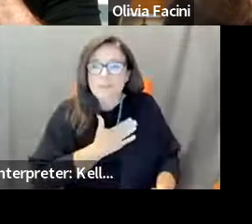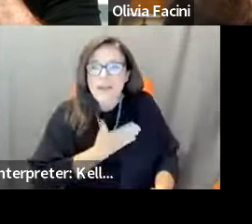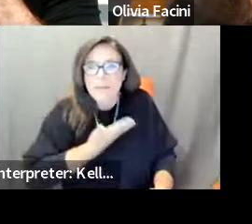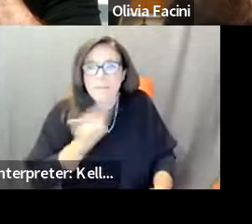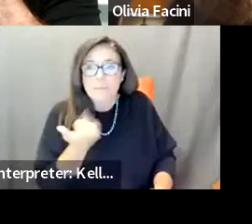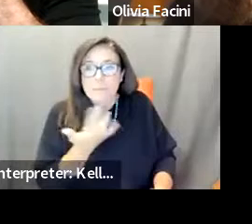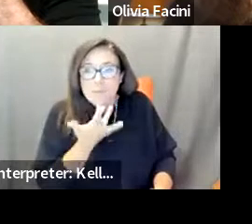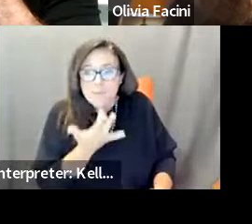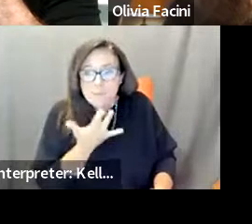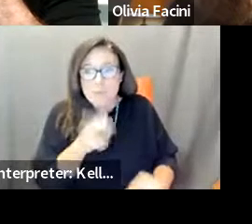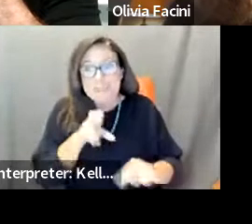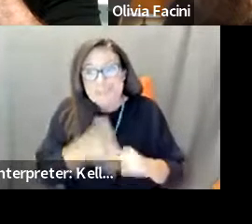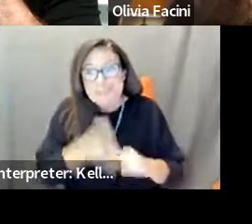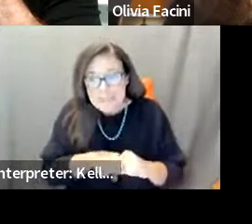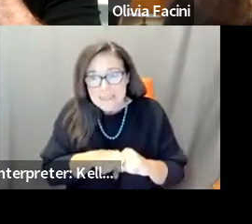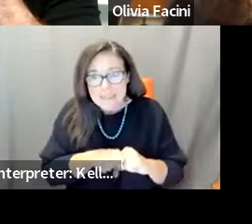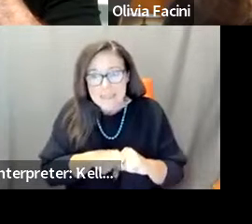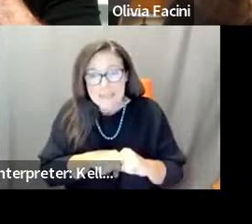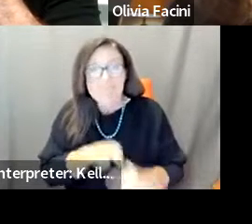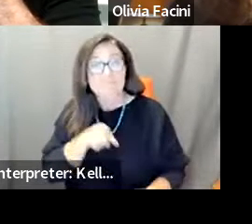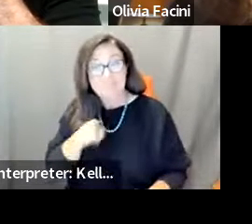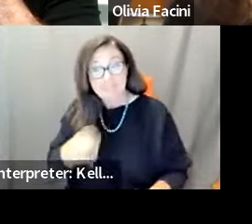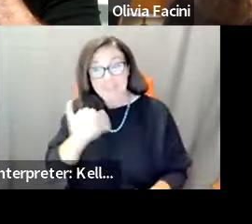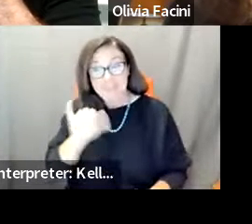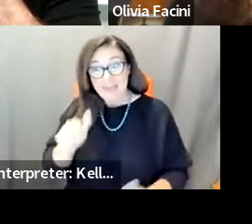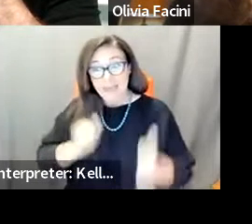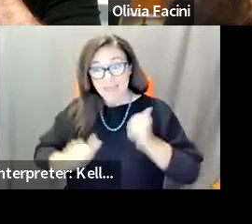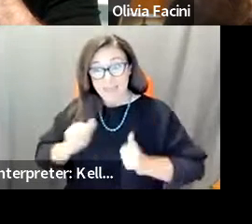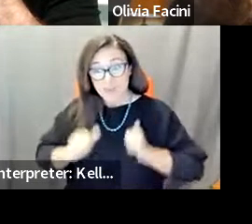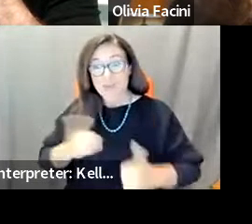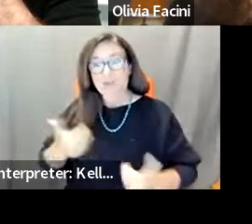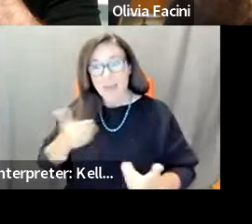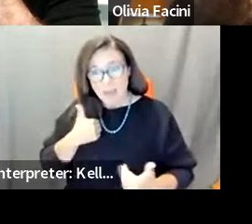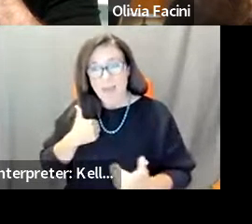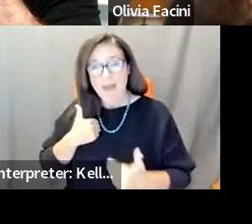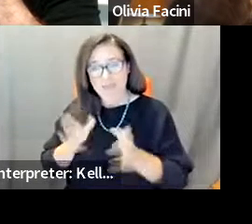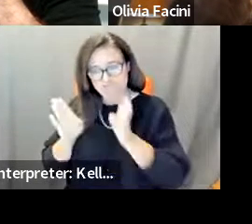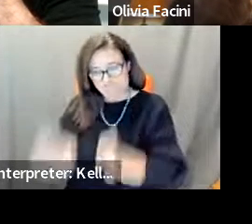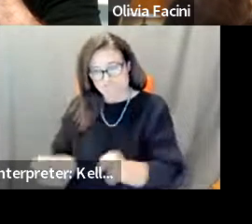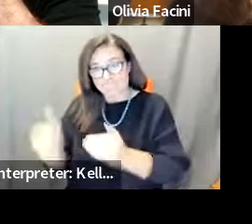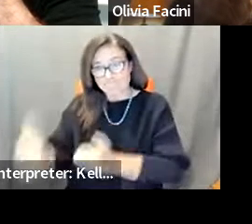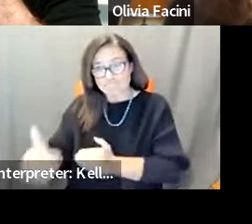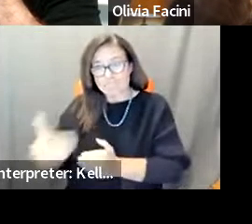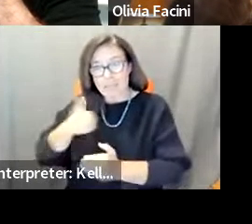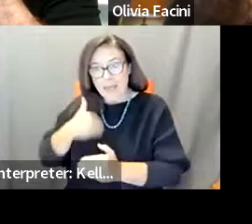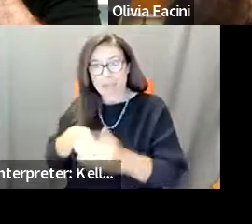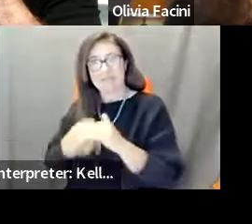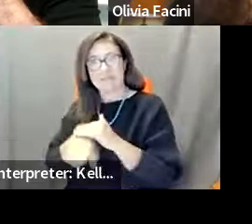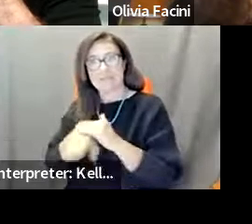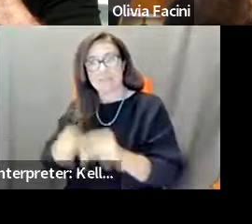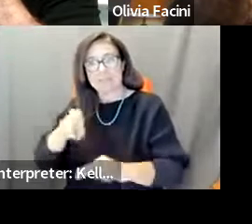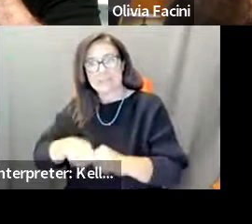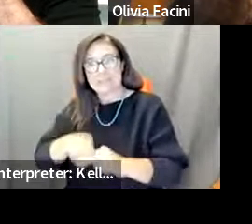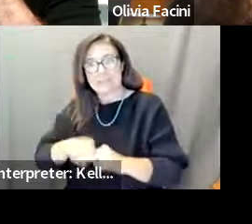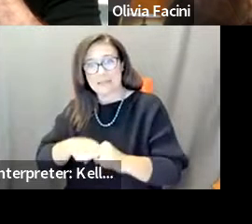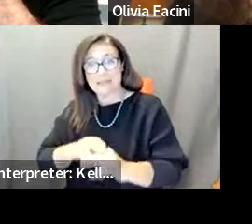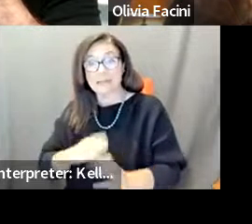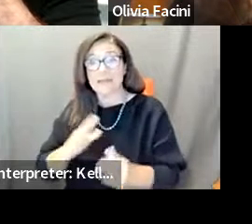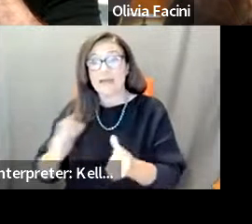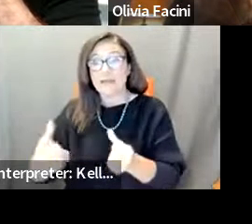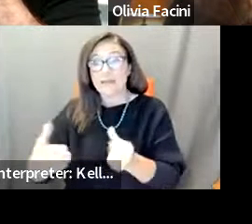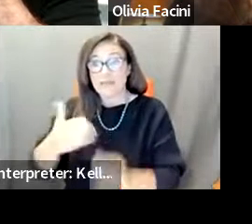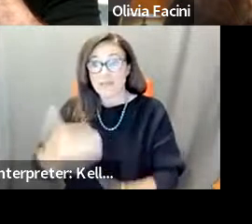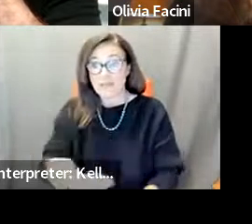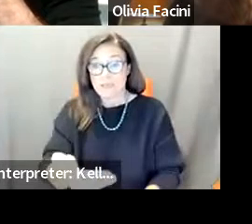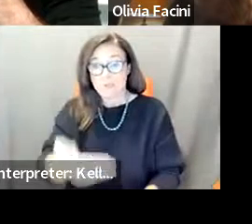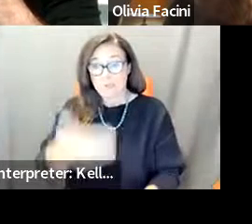dedicated accessible seating for Broadway and Chicago shows. So we are in the first 20 rows. We are stage right